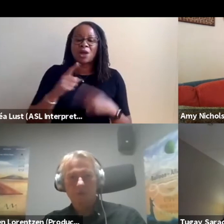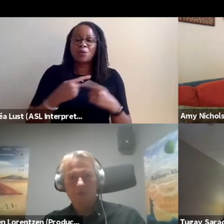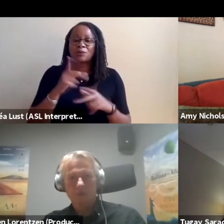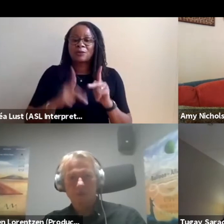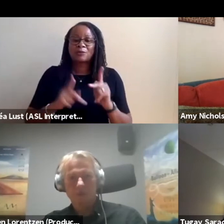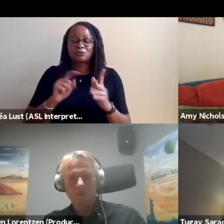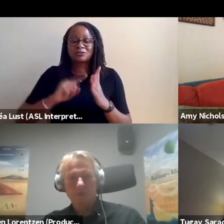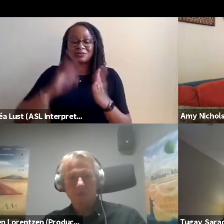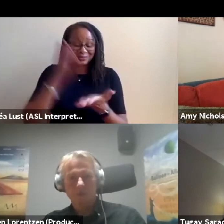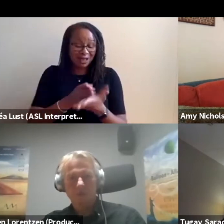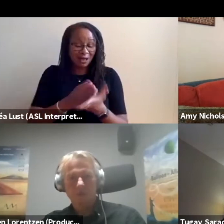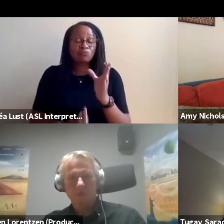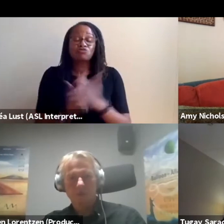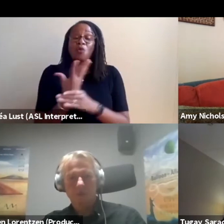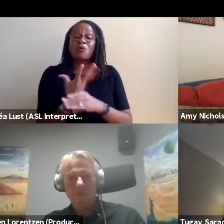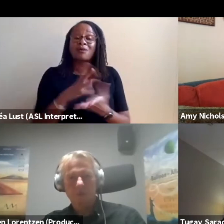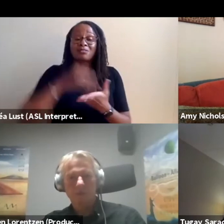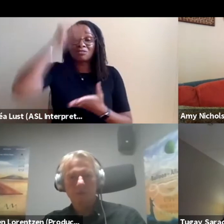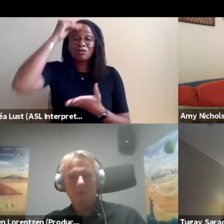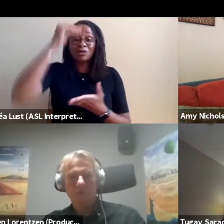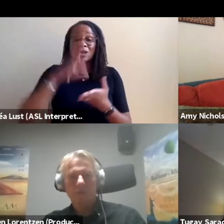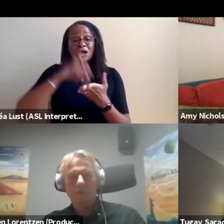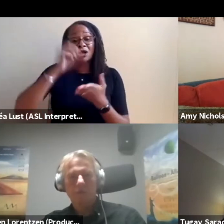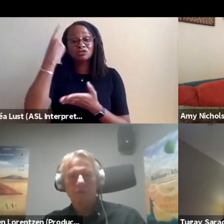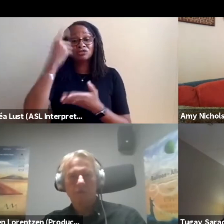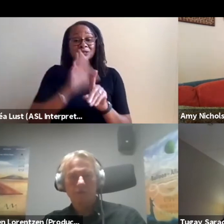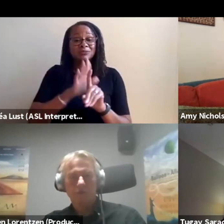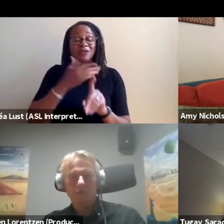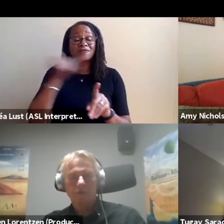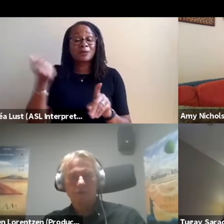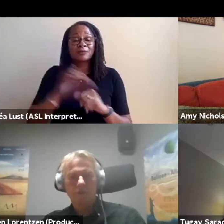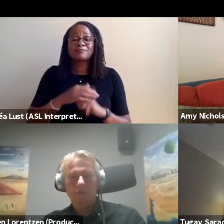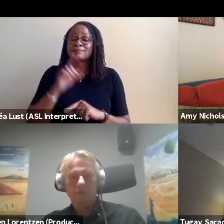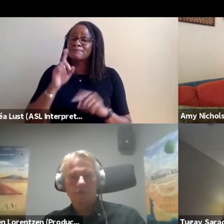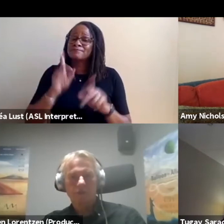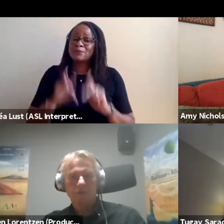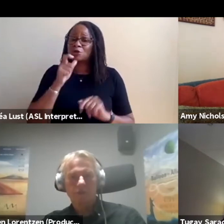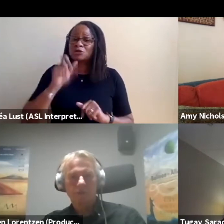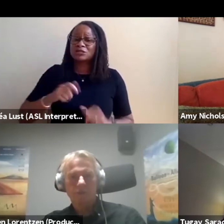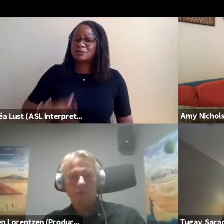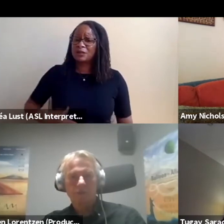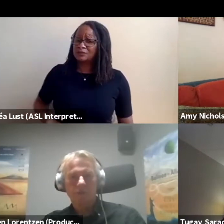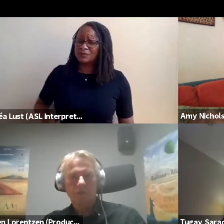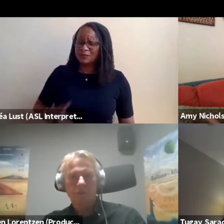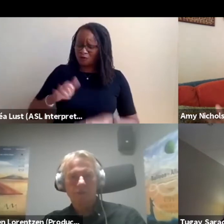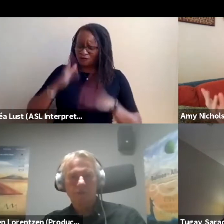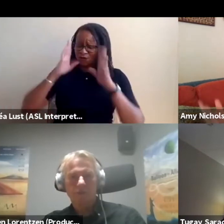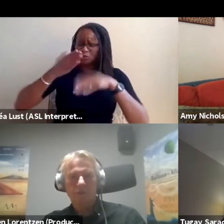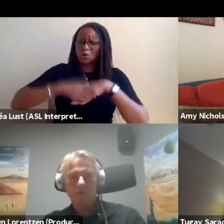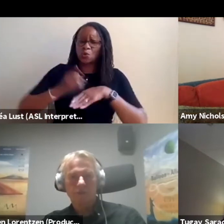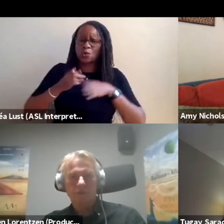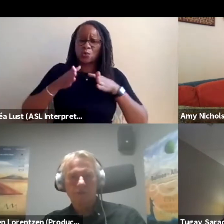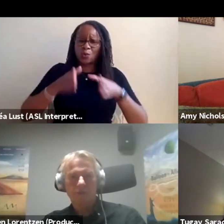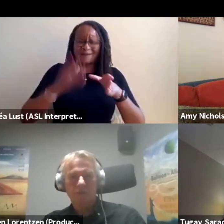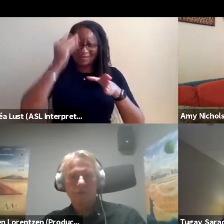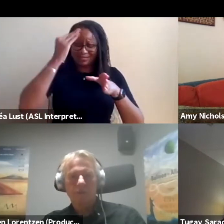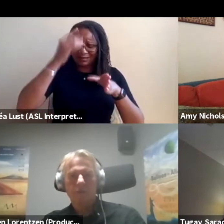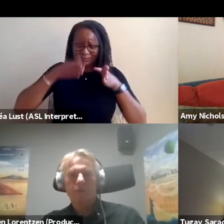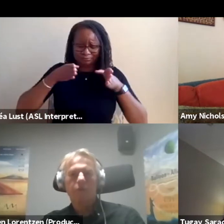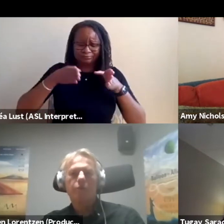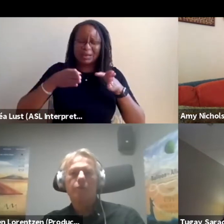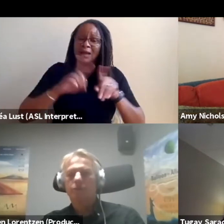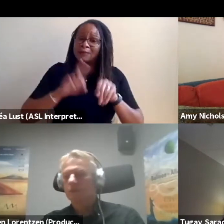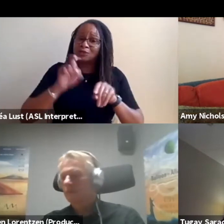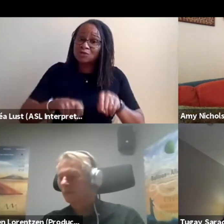learning and understanding themselves better, and that people don't have to be set in one way of thinking, you know, if they start to have more questions